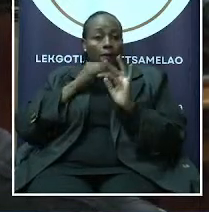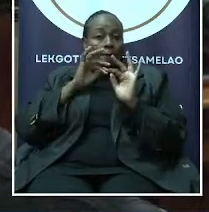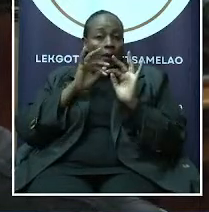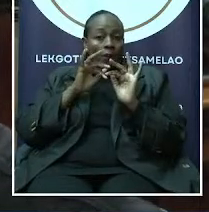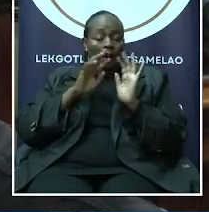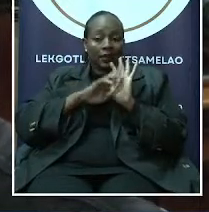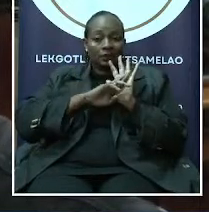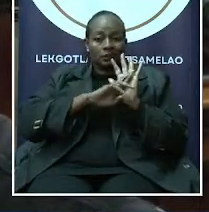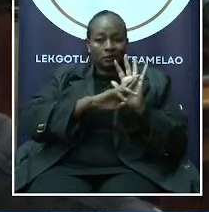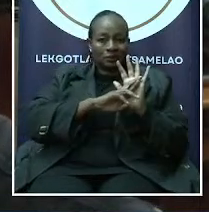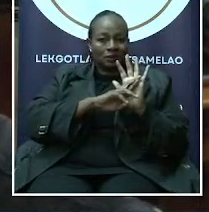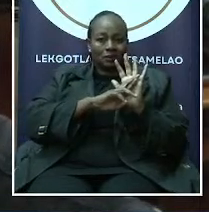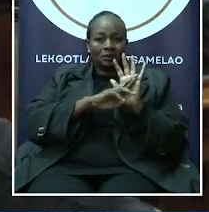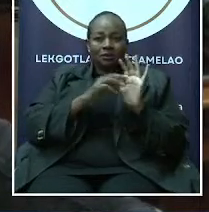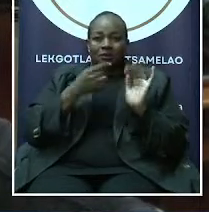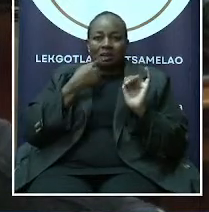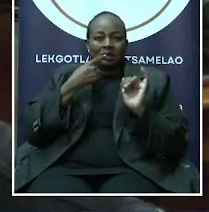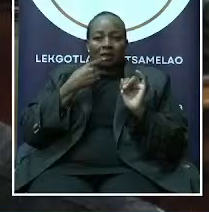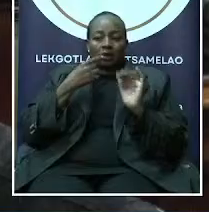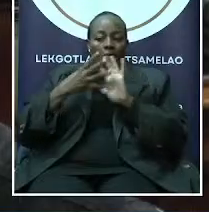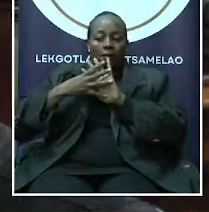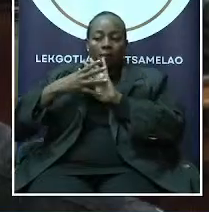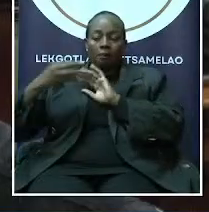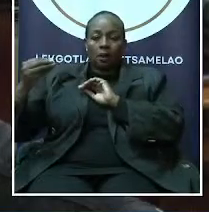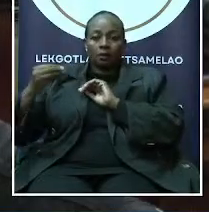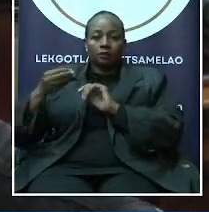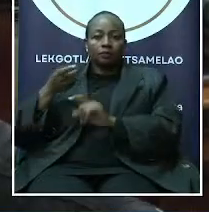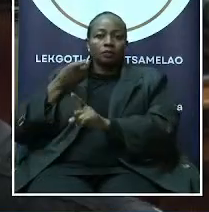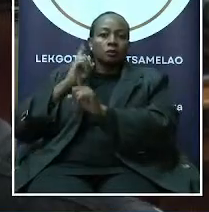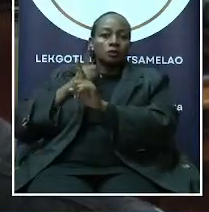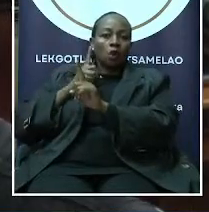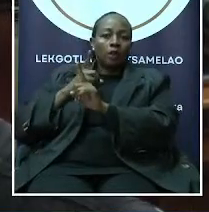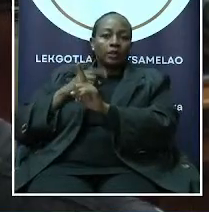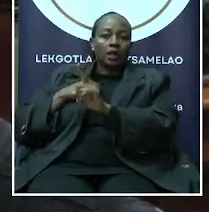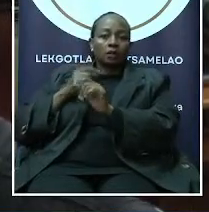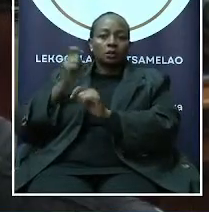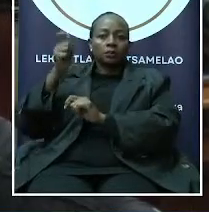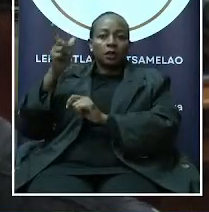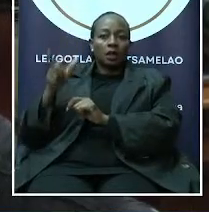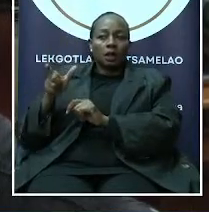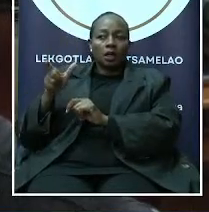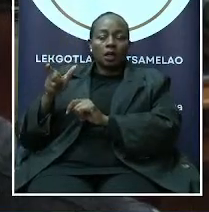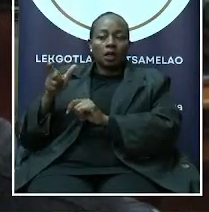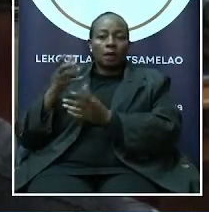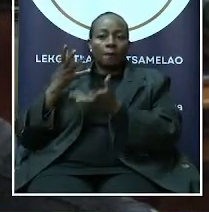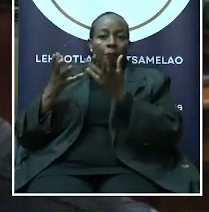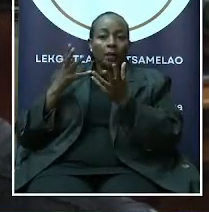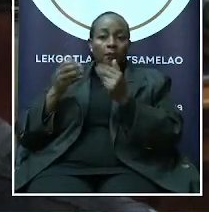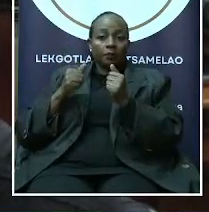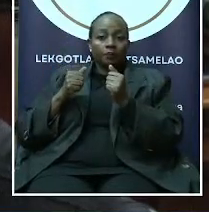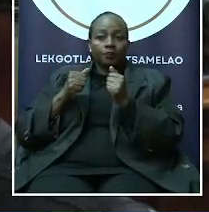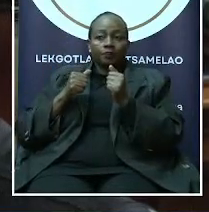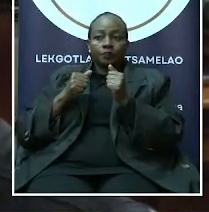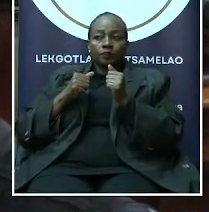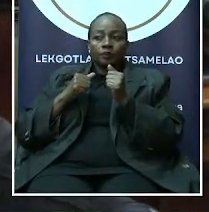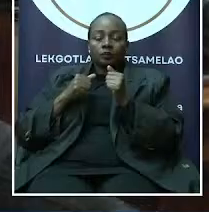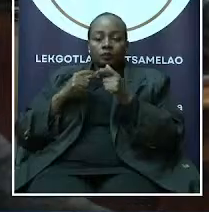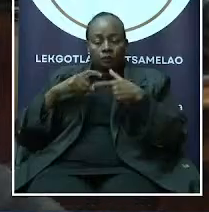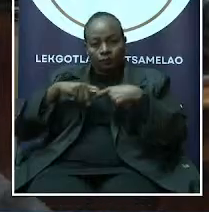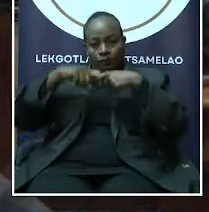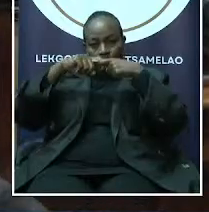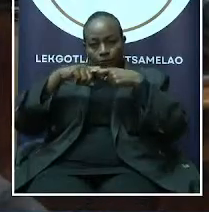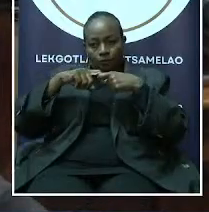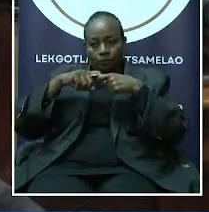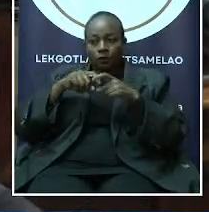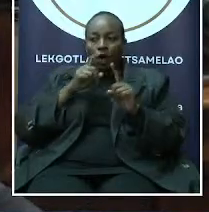only a mimic that is said on mics. Point of order, Speaker. And if this house, Can you please pause, Speaker? What